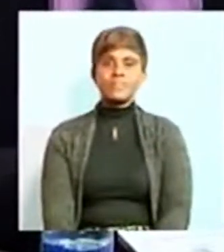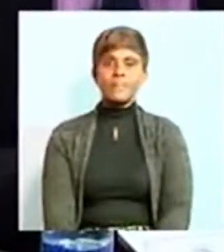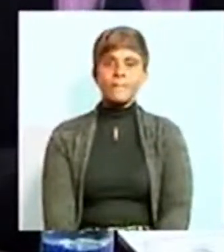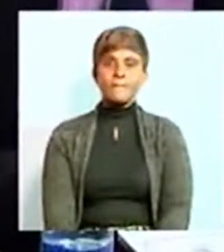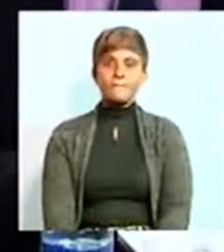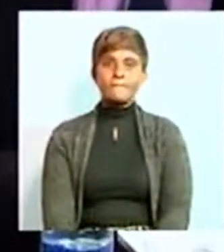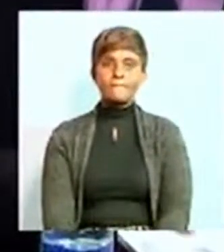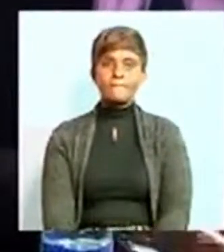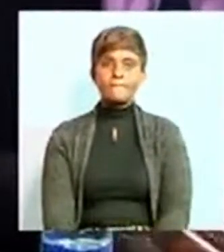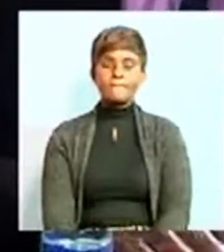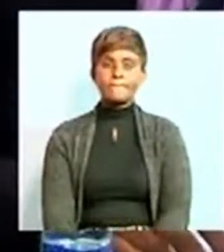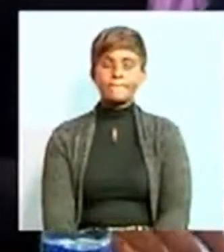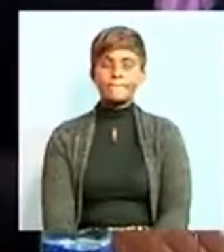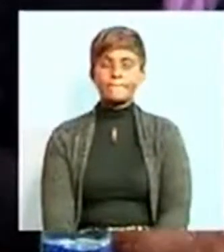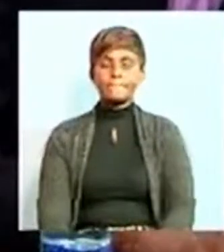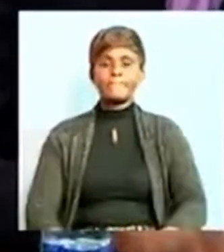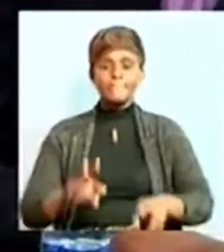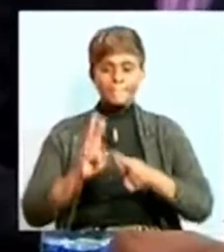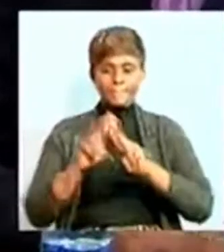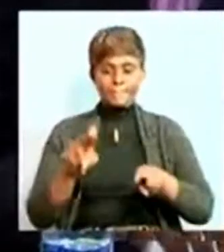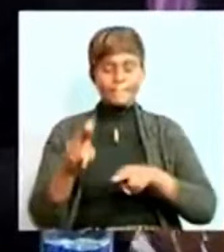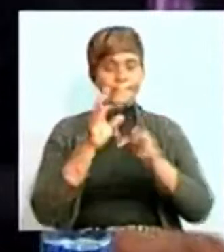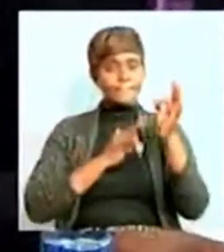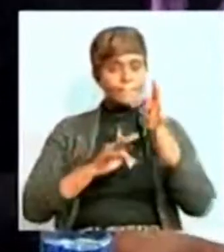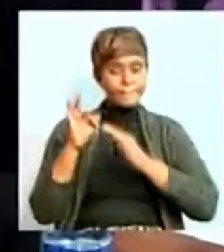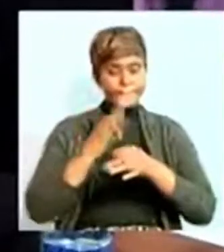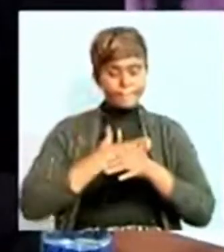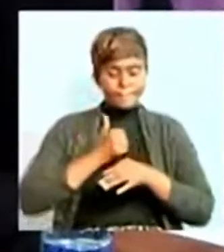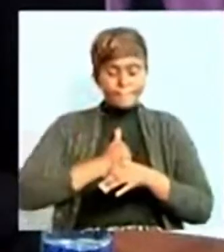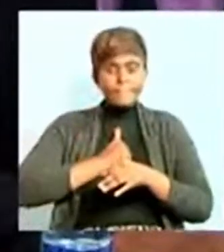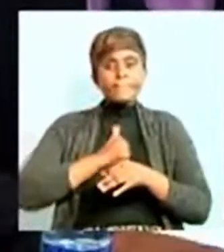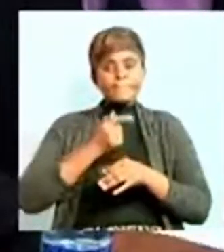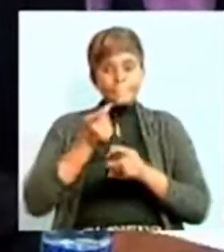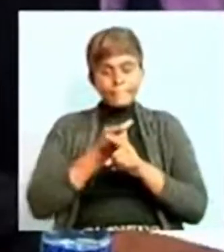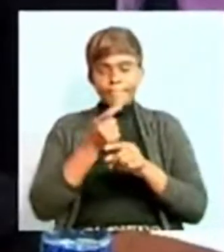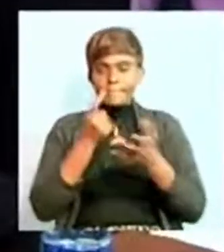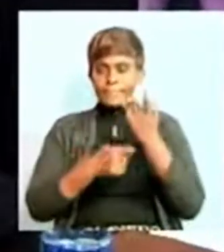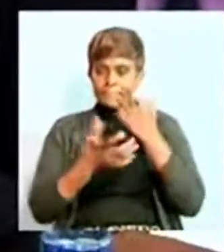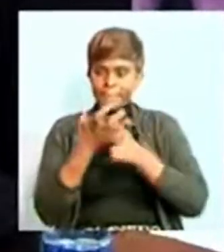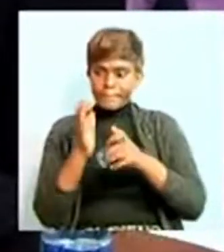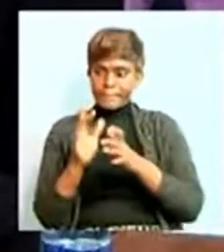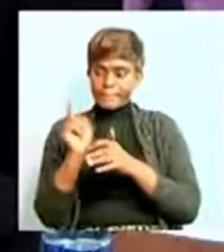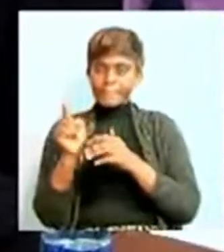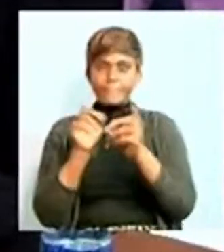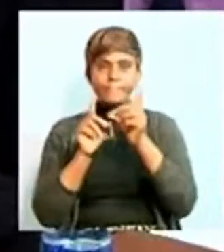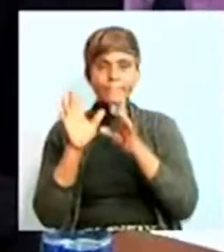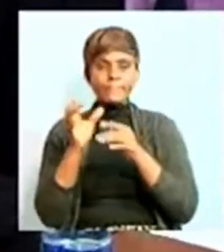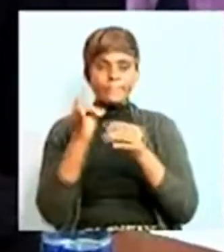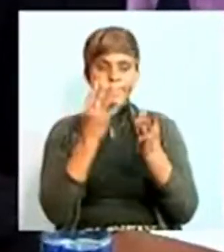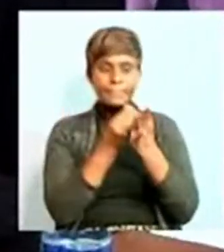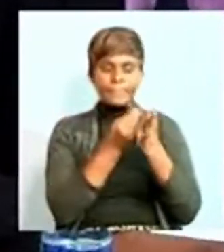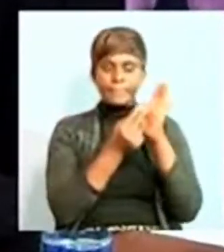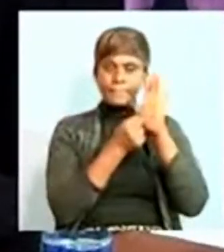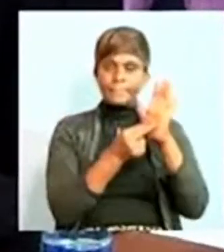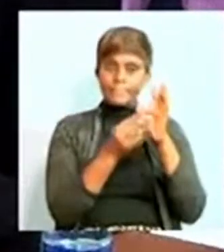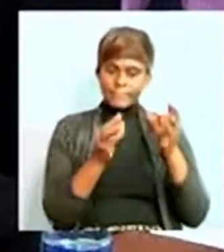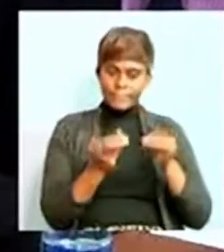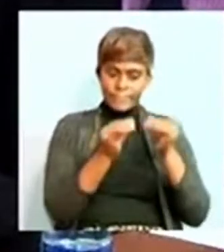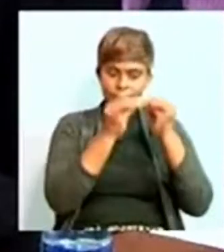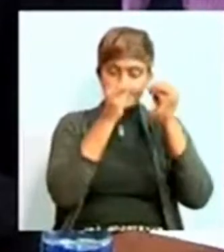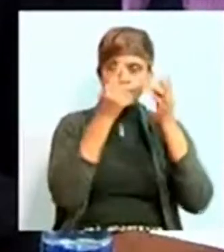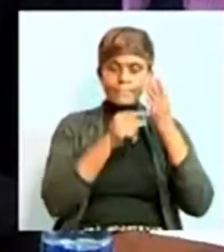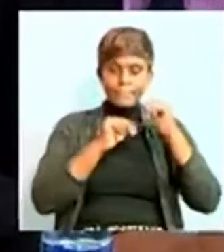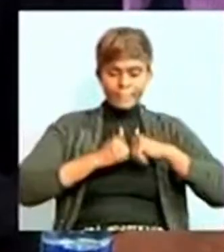Okay. Chair, the explanation, I think, from my consultant, the Director of Finance, indicates that the total that we are